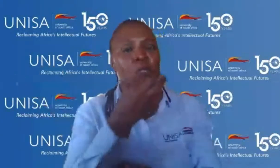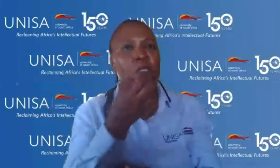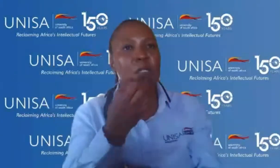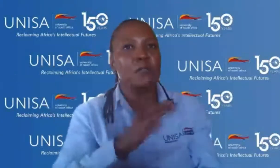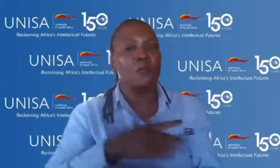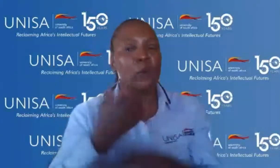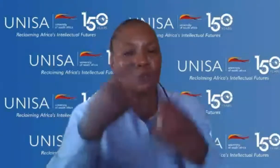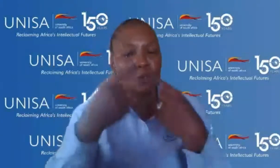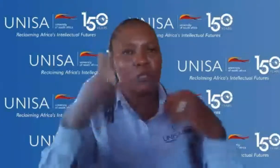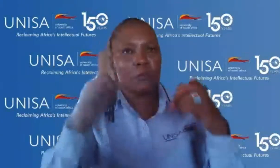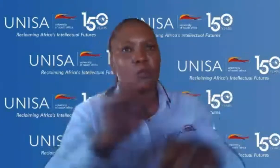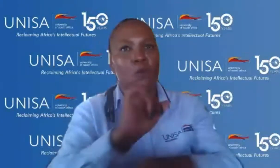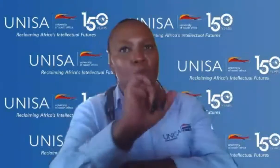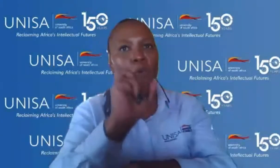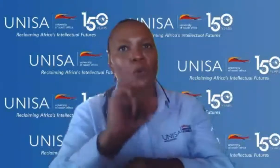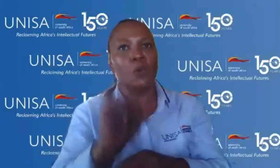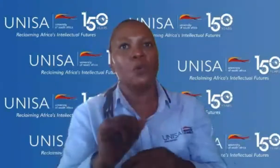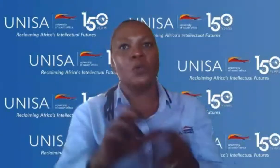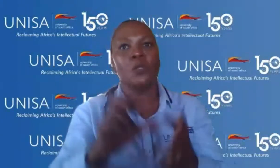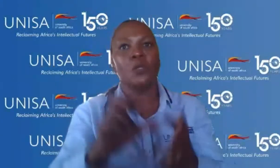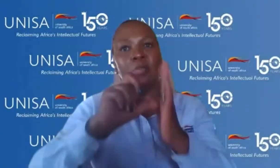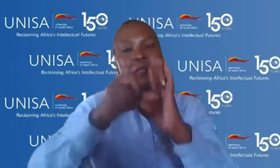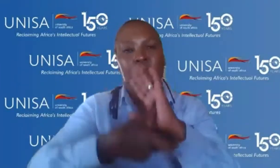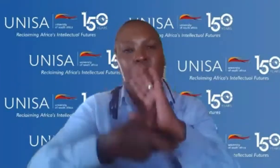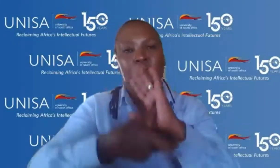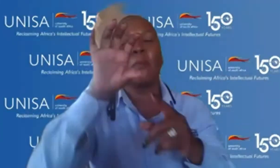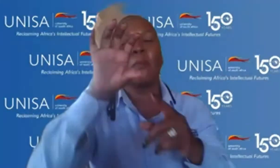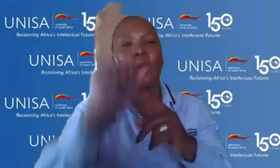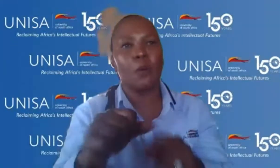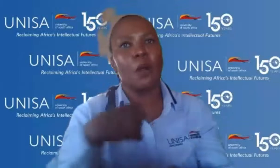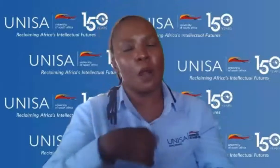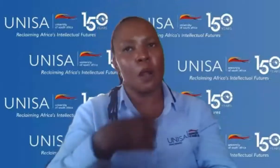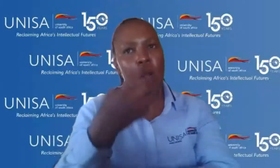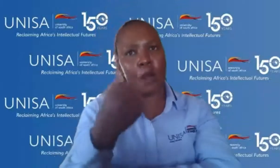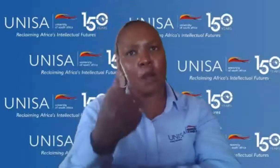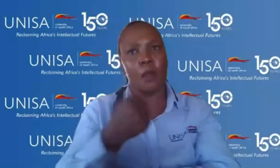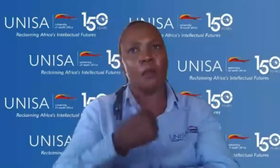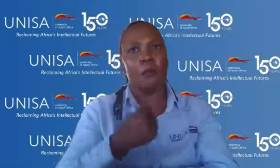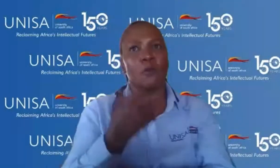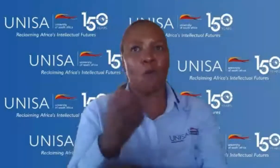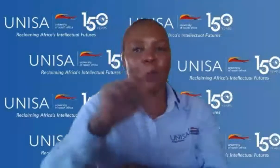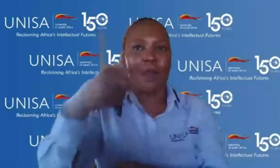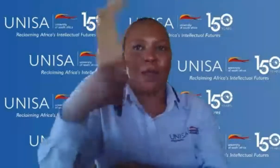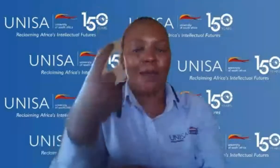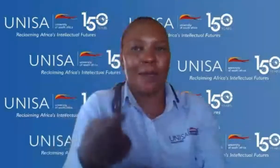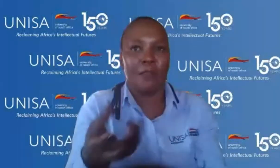your disability because you found out about other